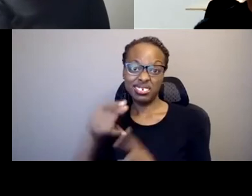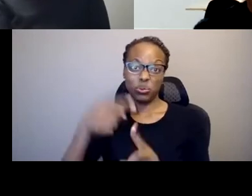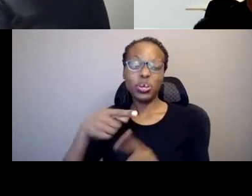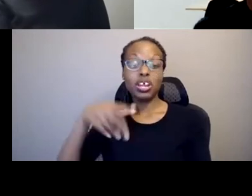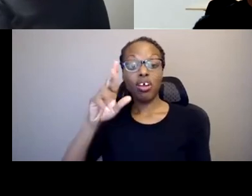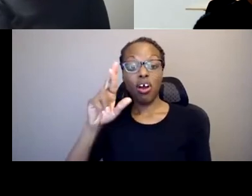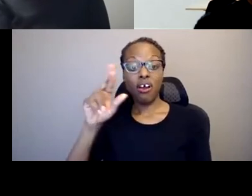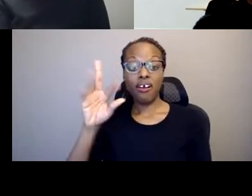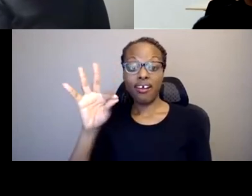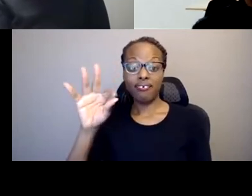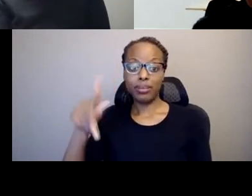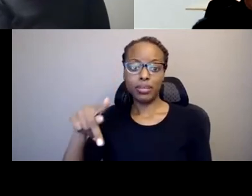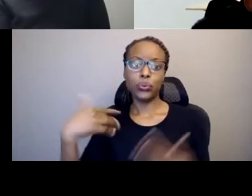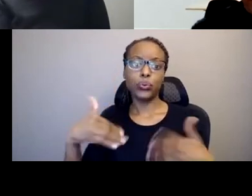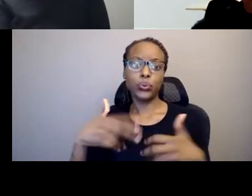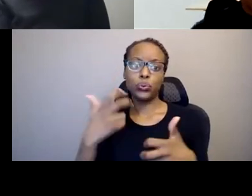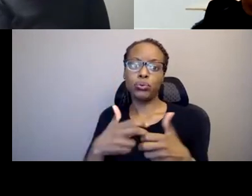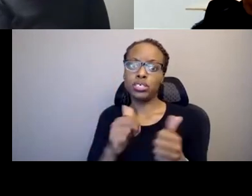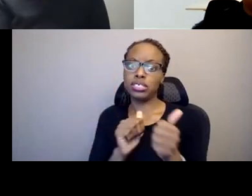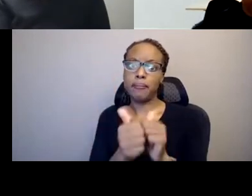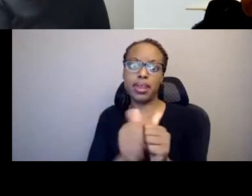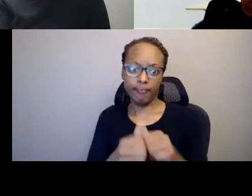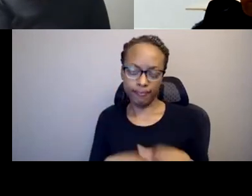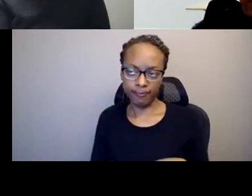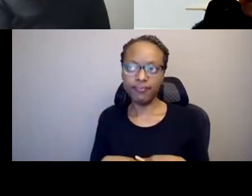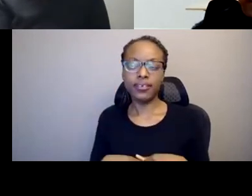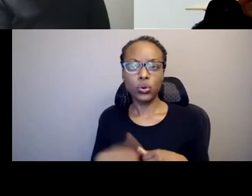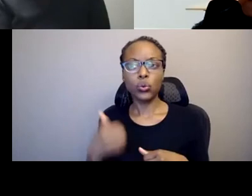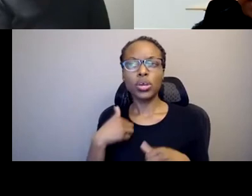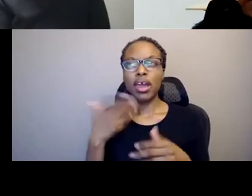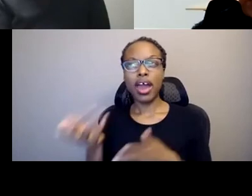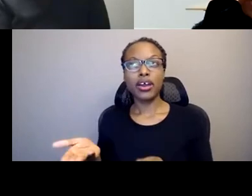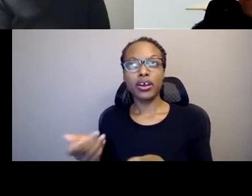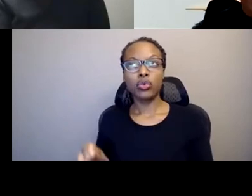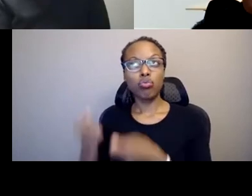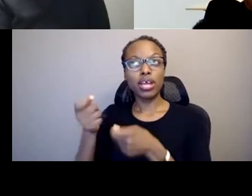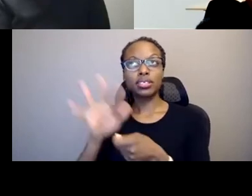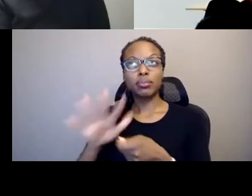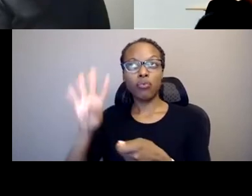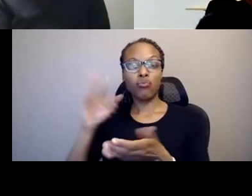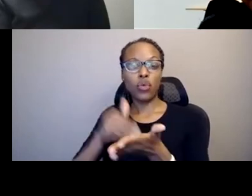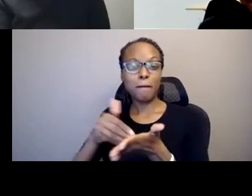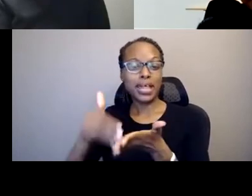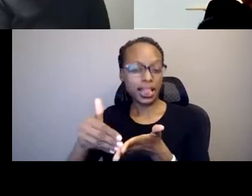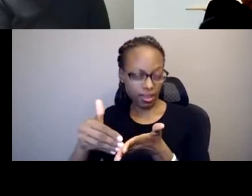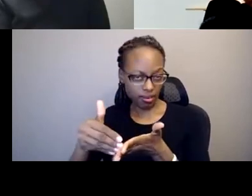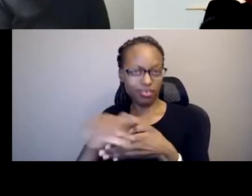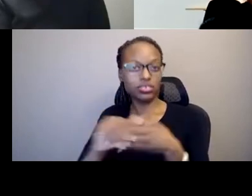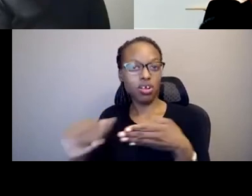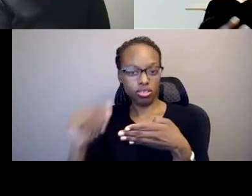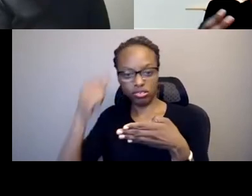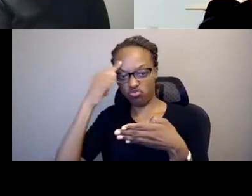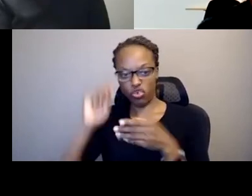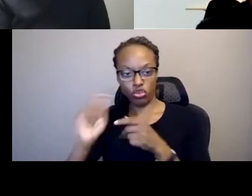an RFP. We had raised, I think, somewhere around $4 million to make these grants. And these were additive funds,